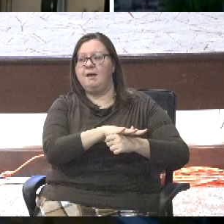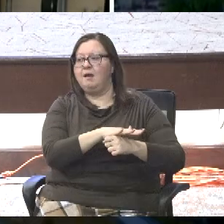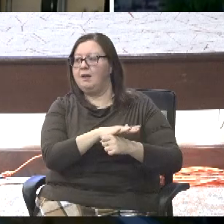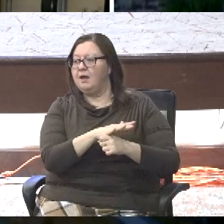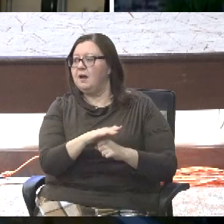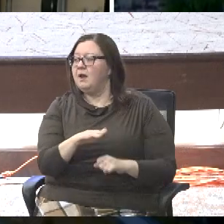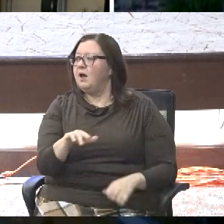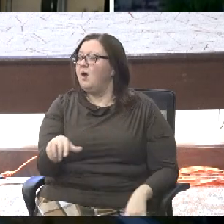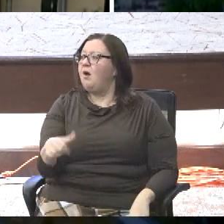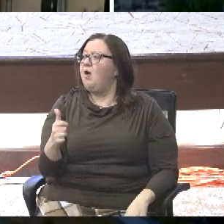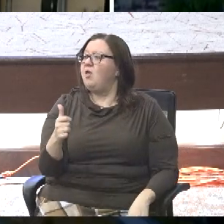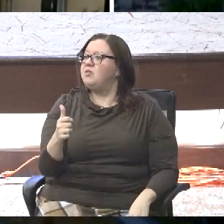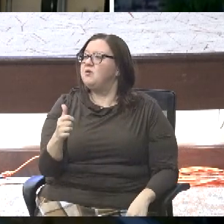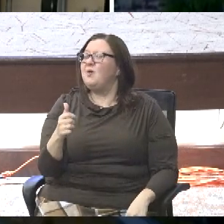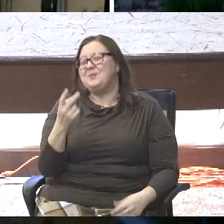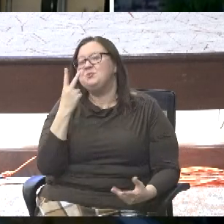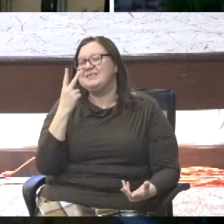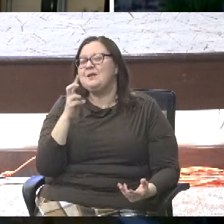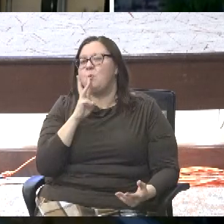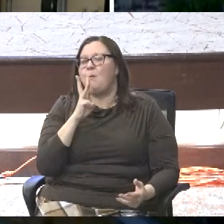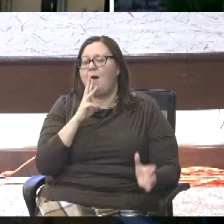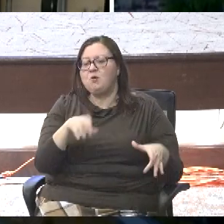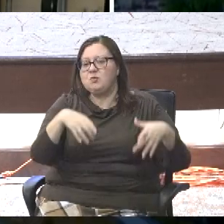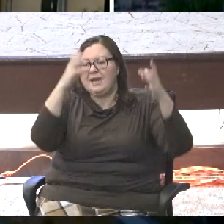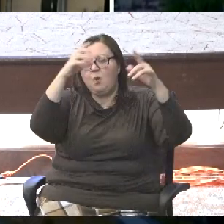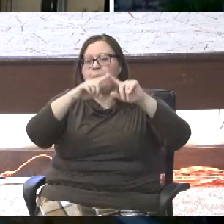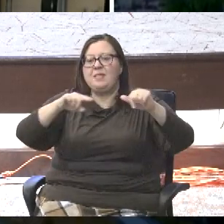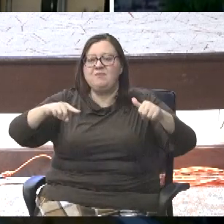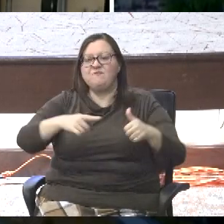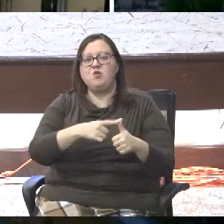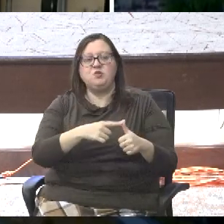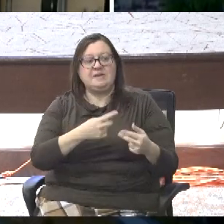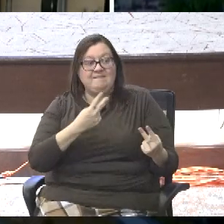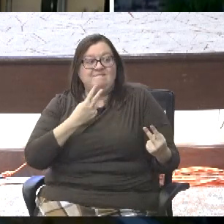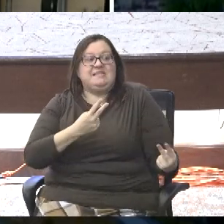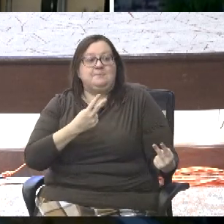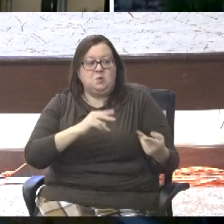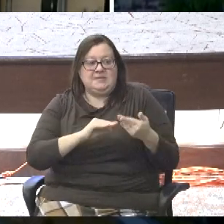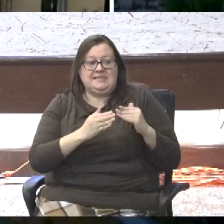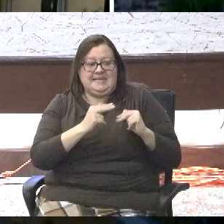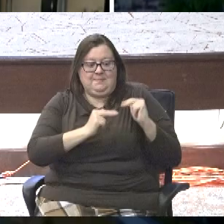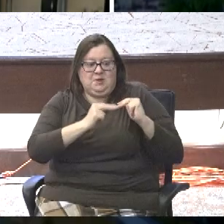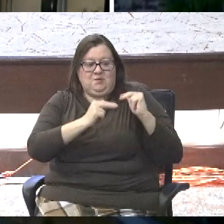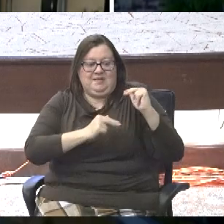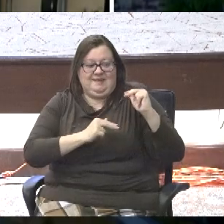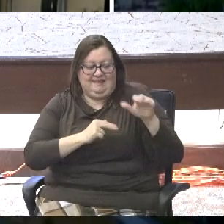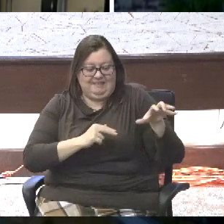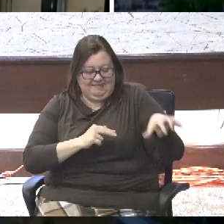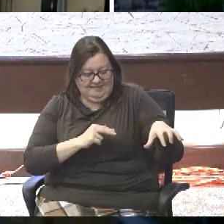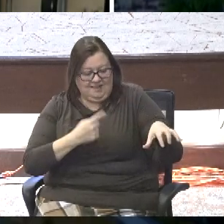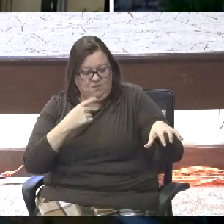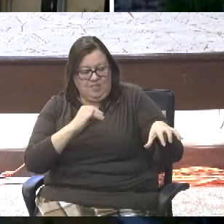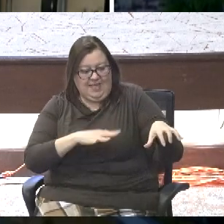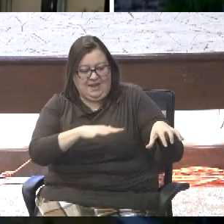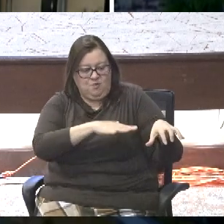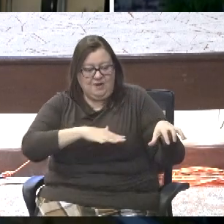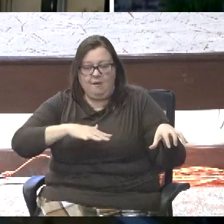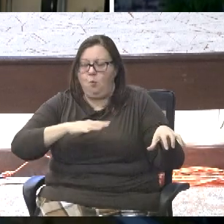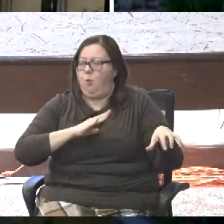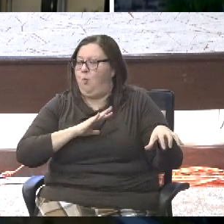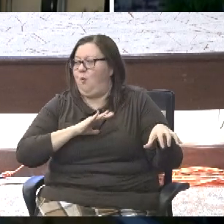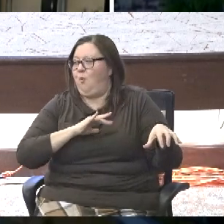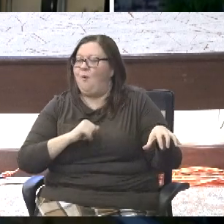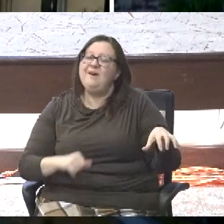other than the water tower, the first visible city facility for our neighbors down on that end of town, and we'll